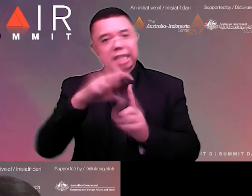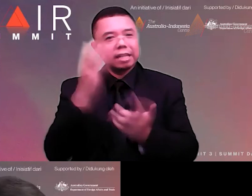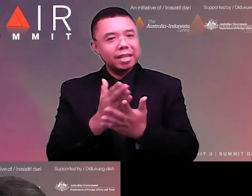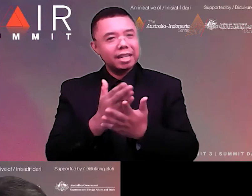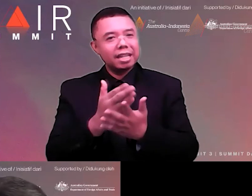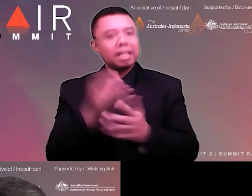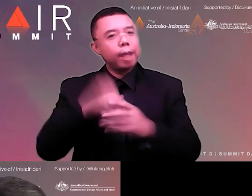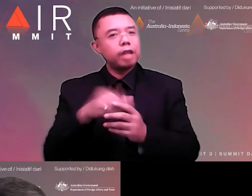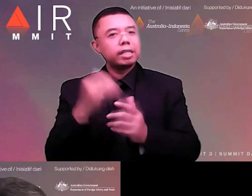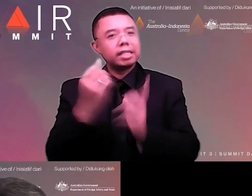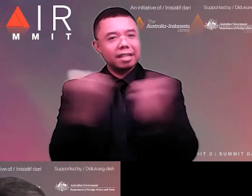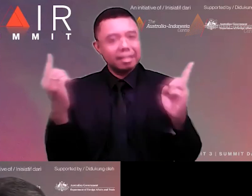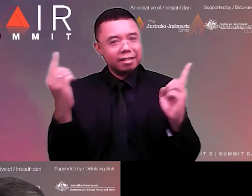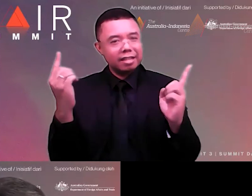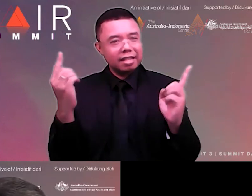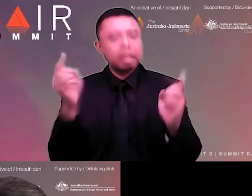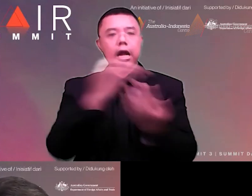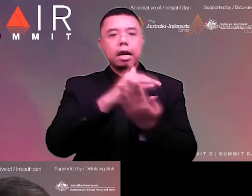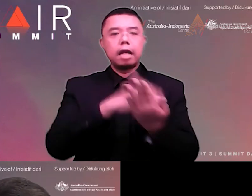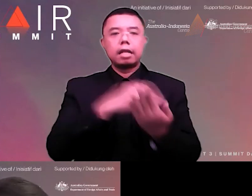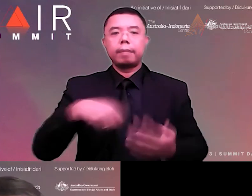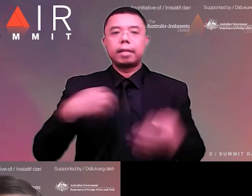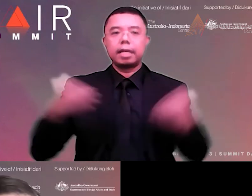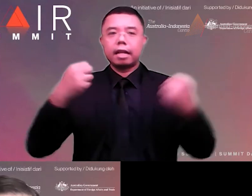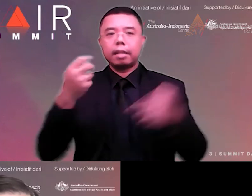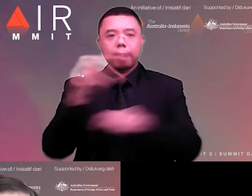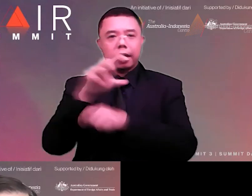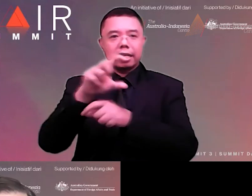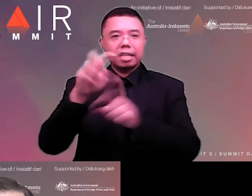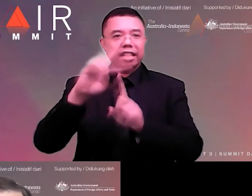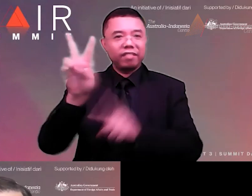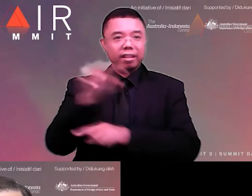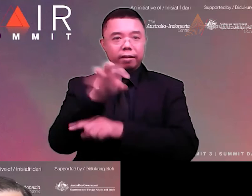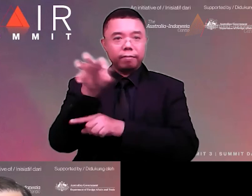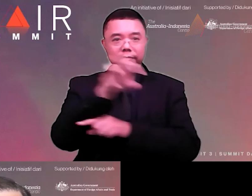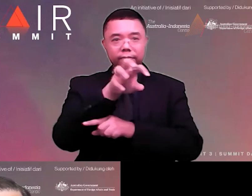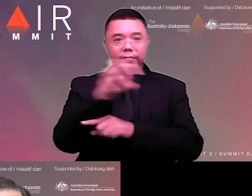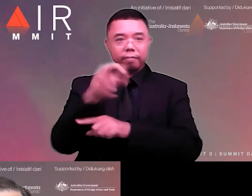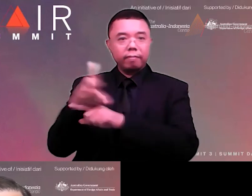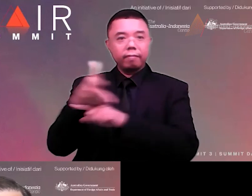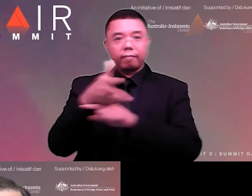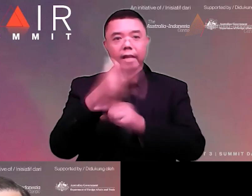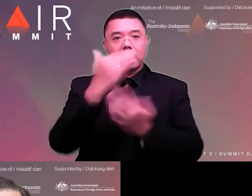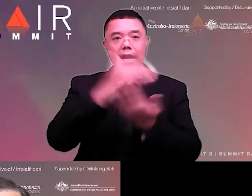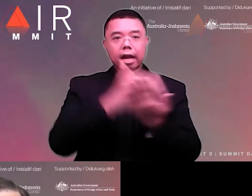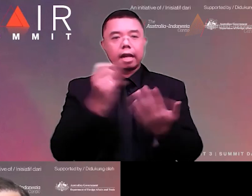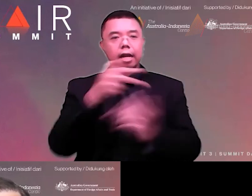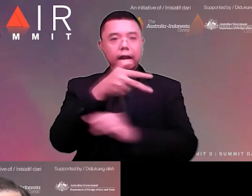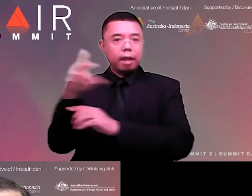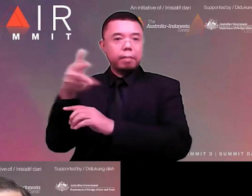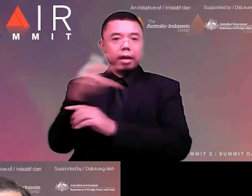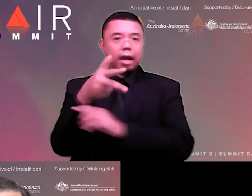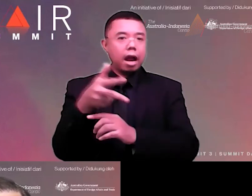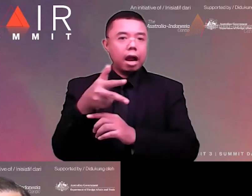camera source data. And we see that only above 80% do you